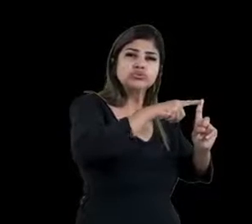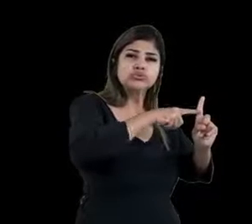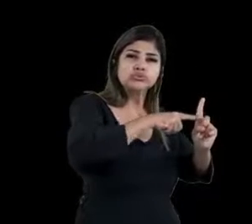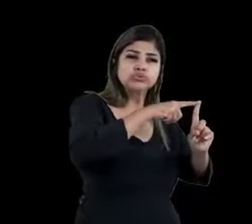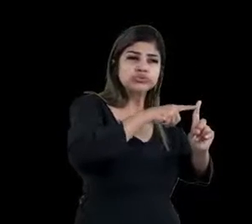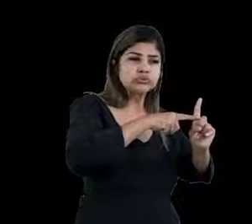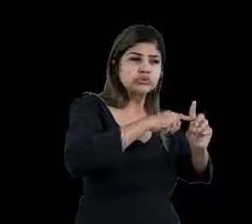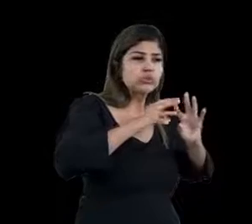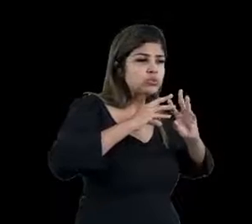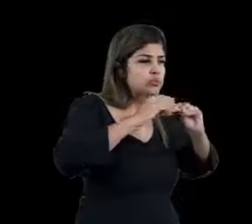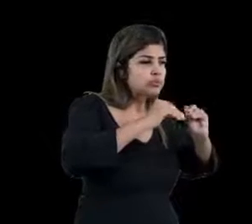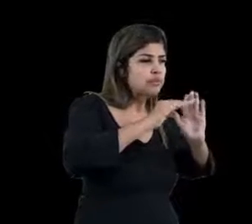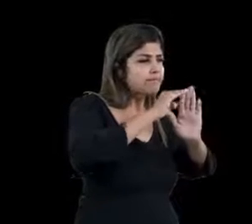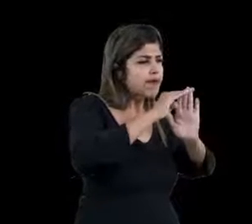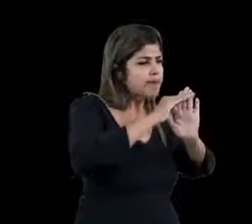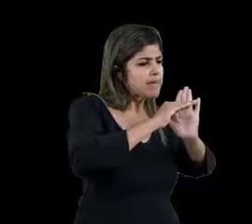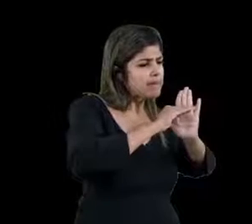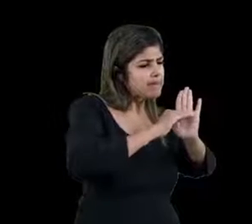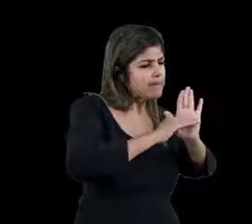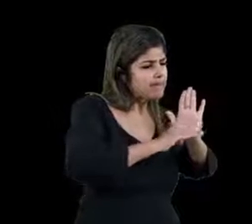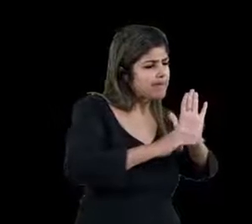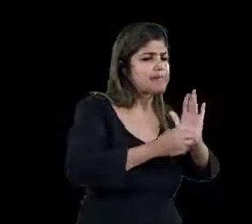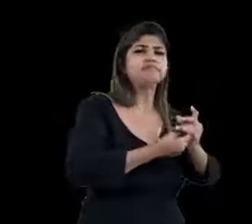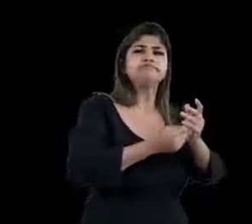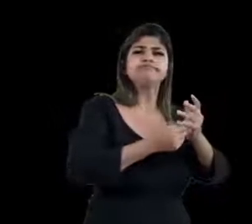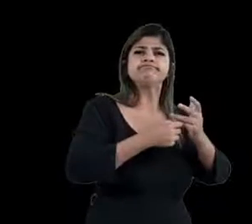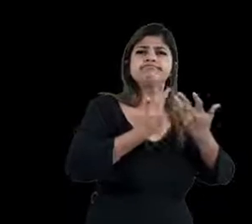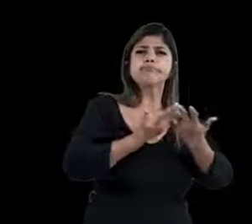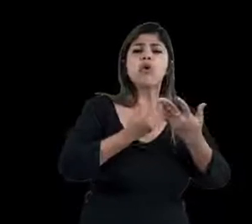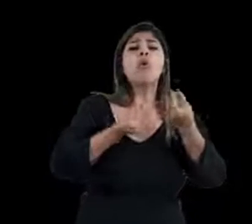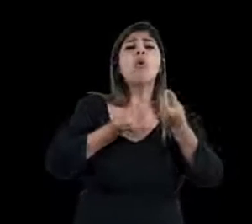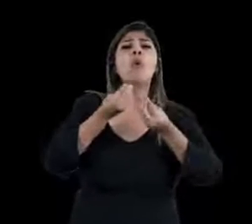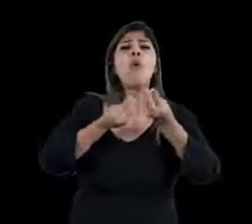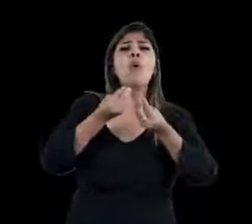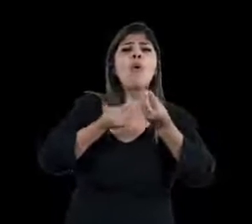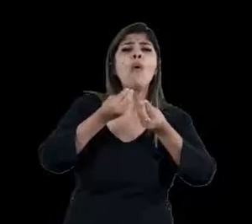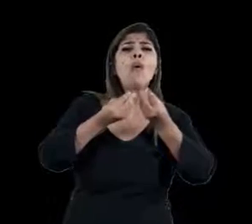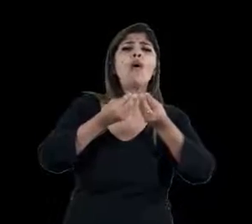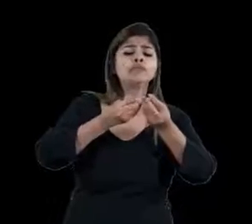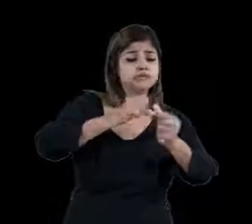All the steps of the transformation of water into ice and ice into water.